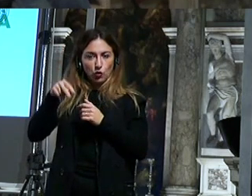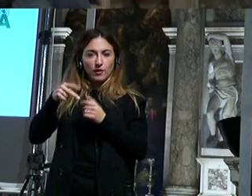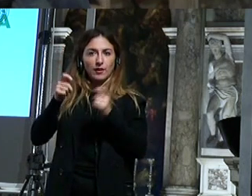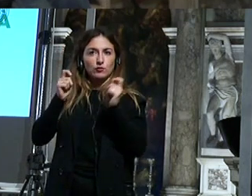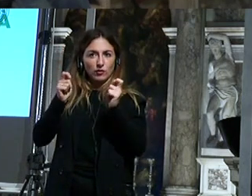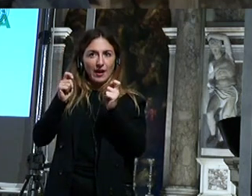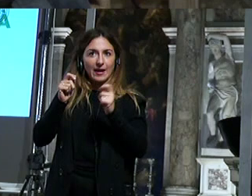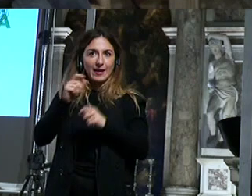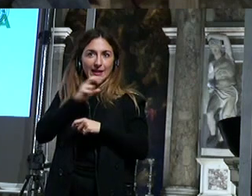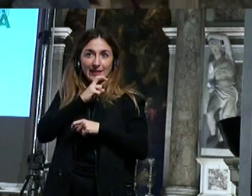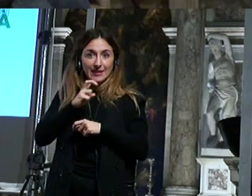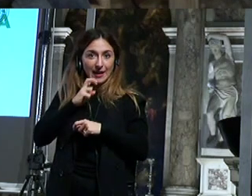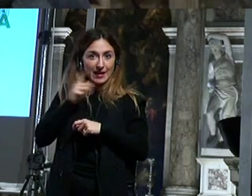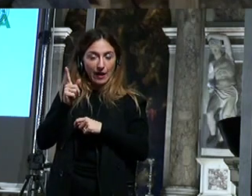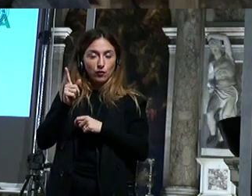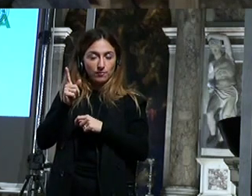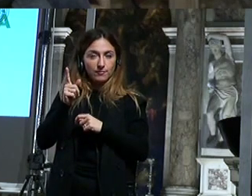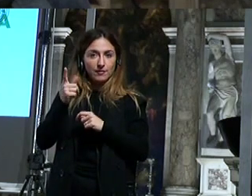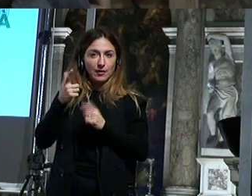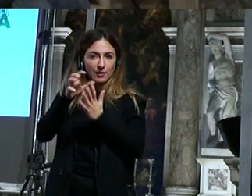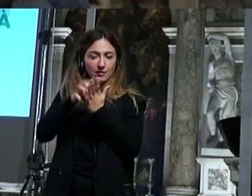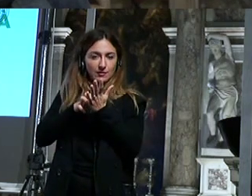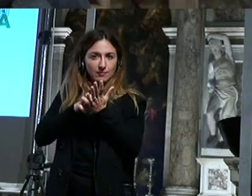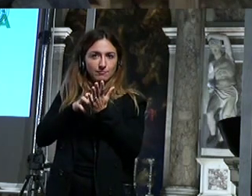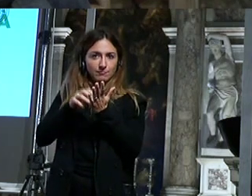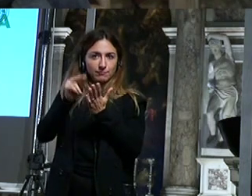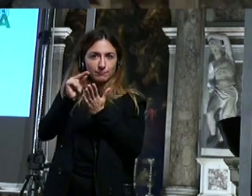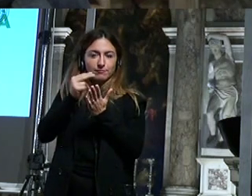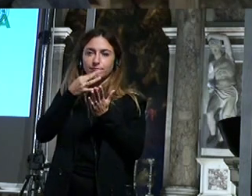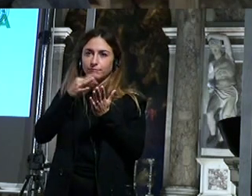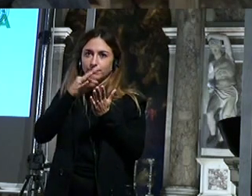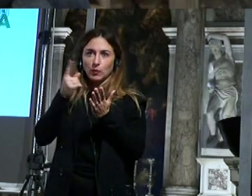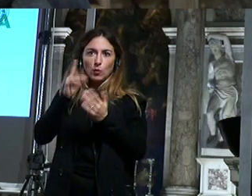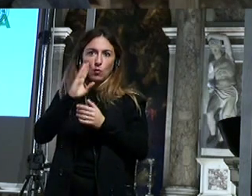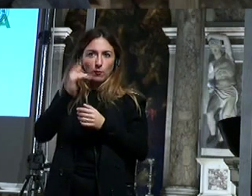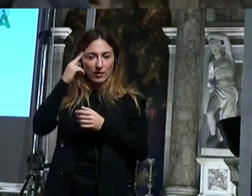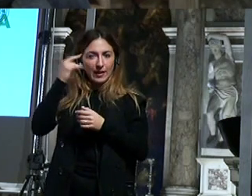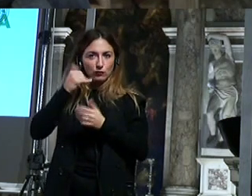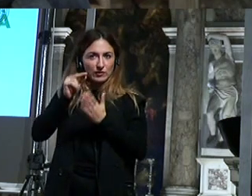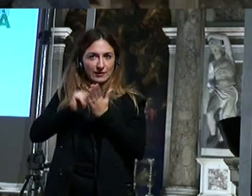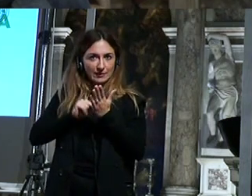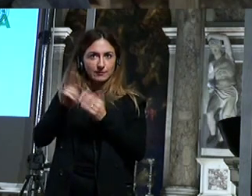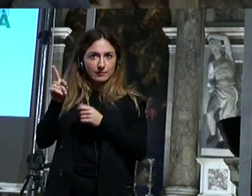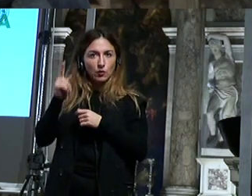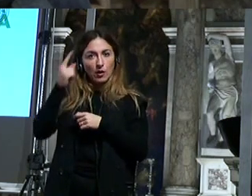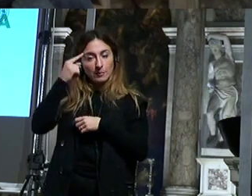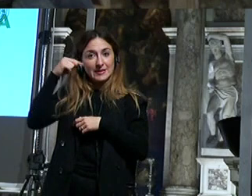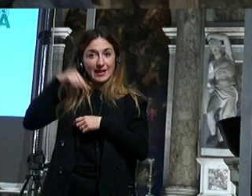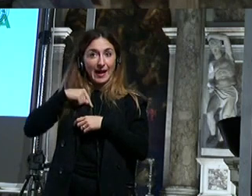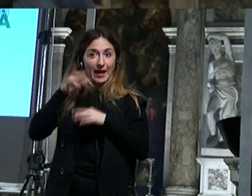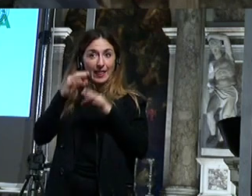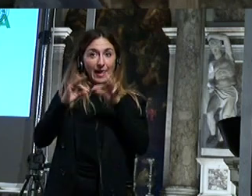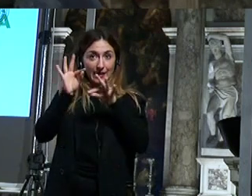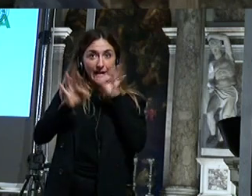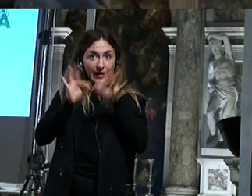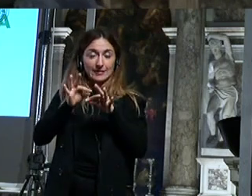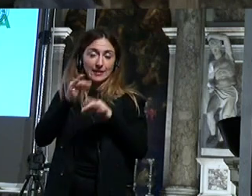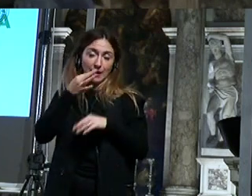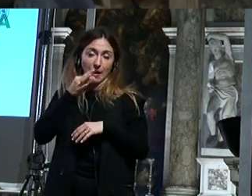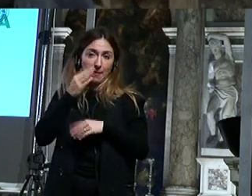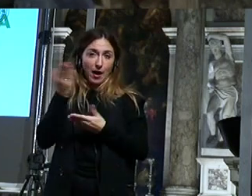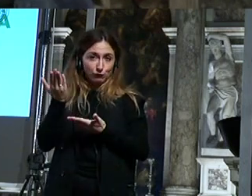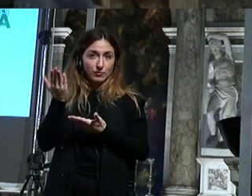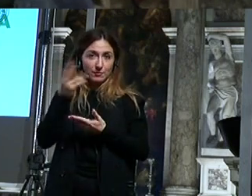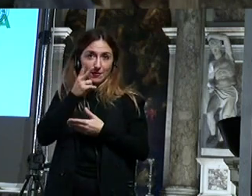very intelligent guy who was actually a famous psychoanalyst. I guess I was psychoanalyzed for my